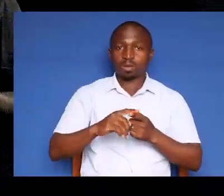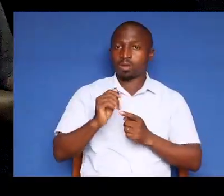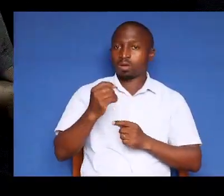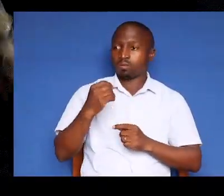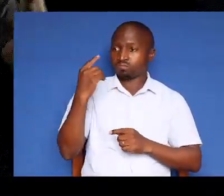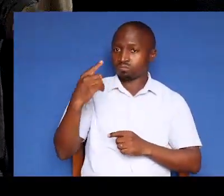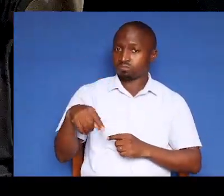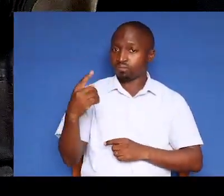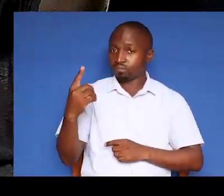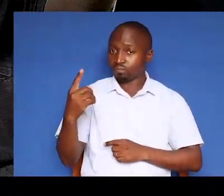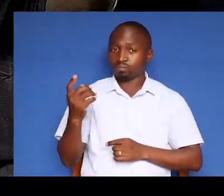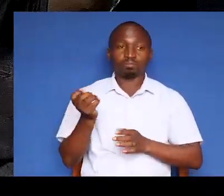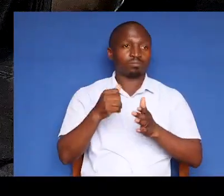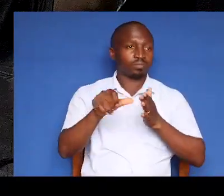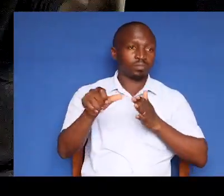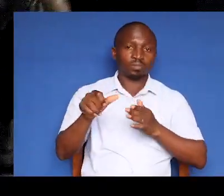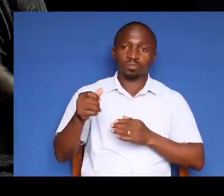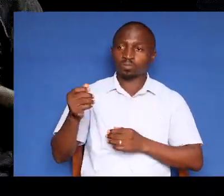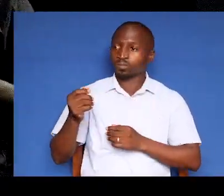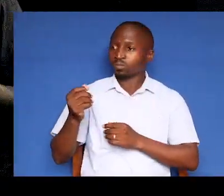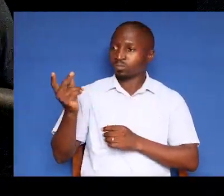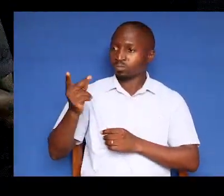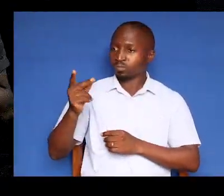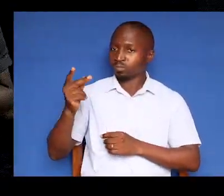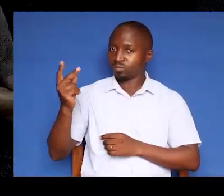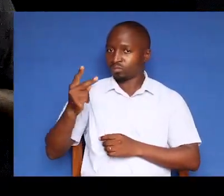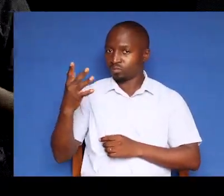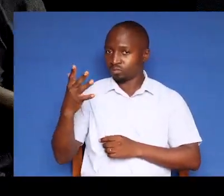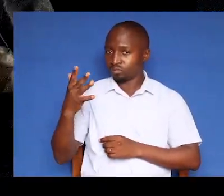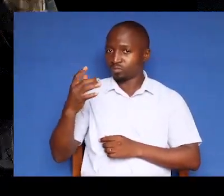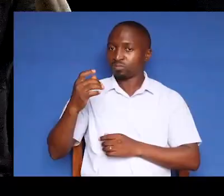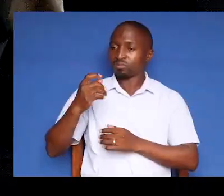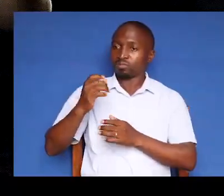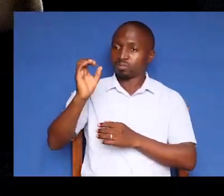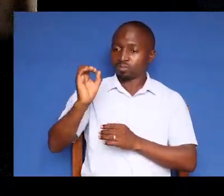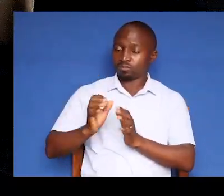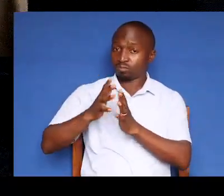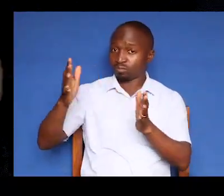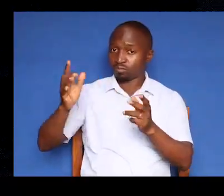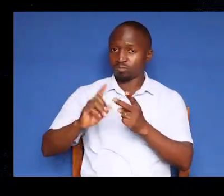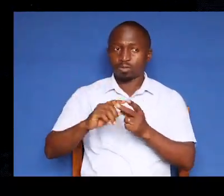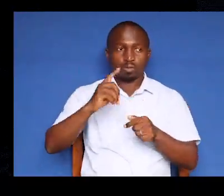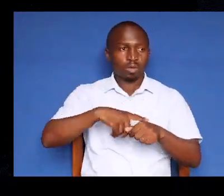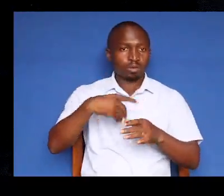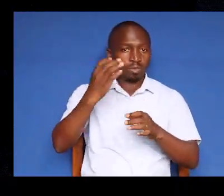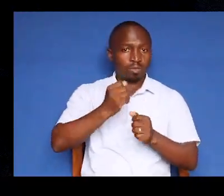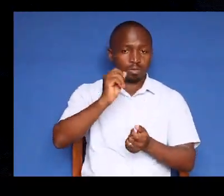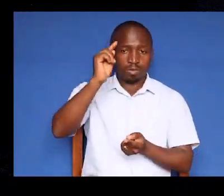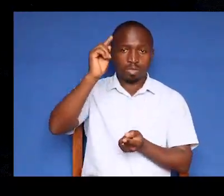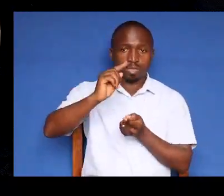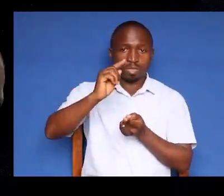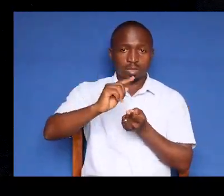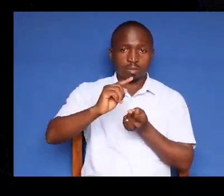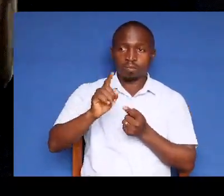100,000, is charged the higher rate, 25. When the income is decreasing,